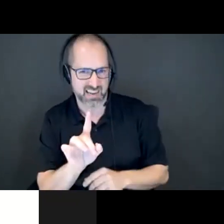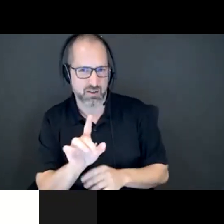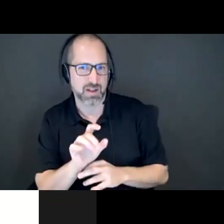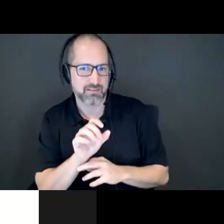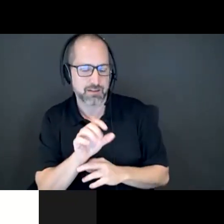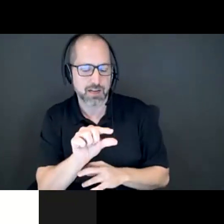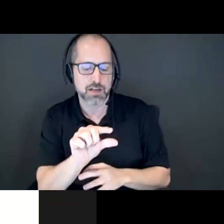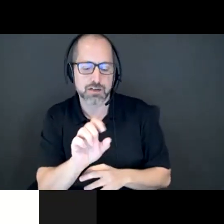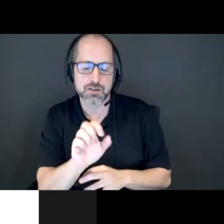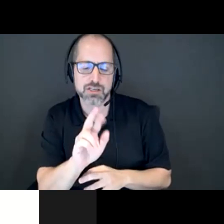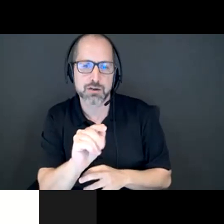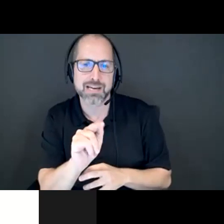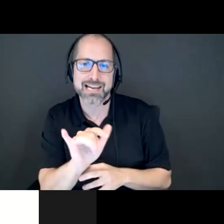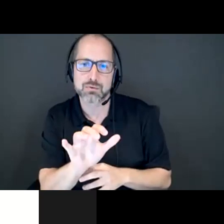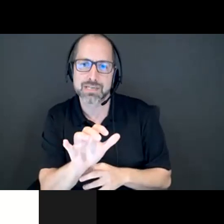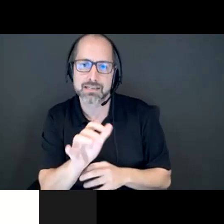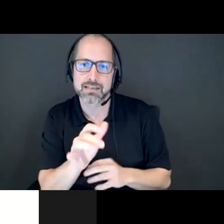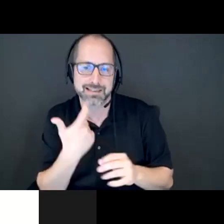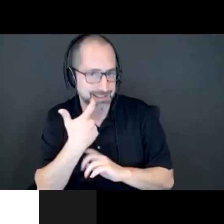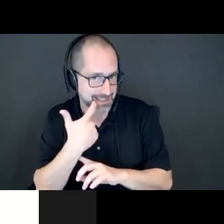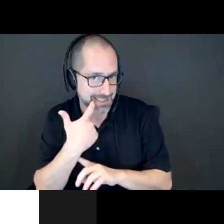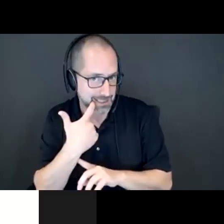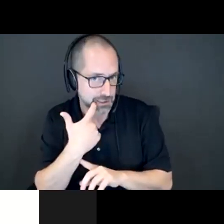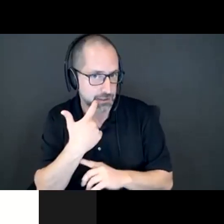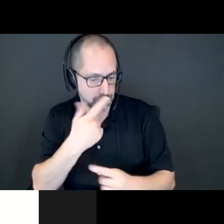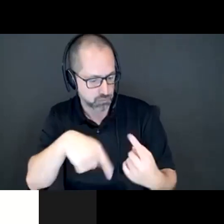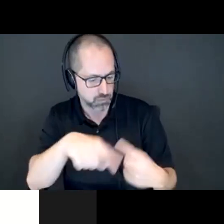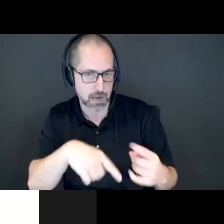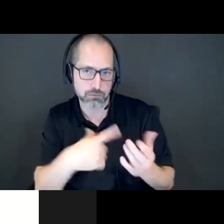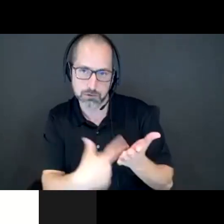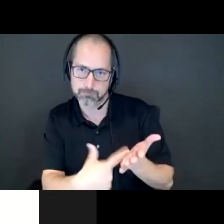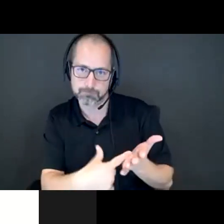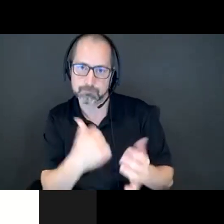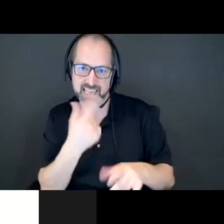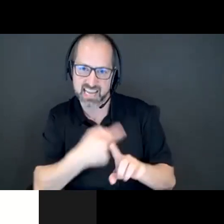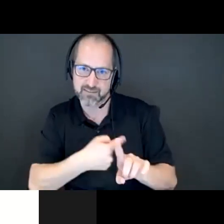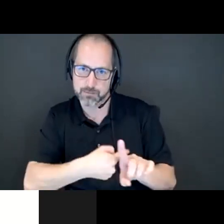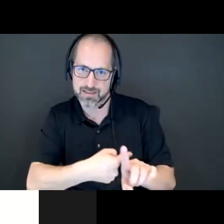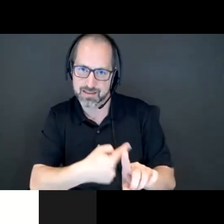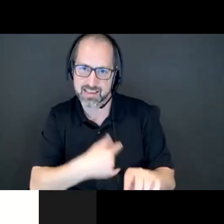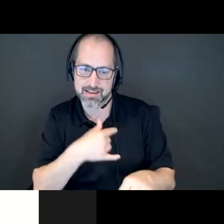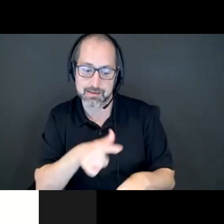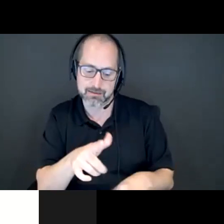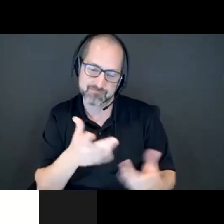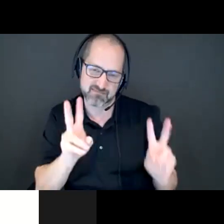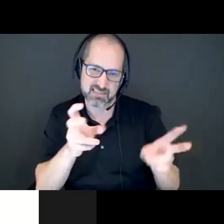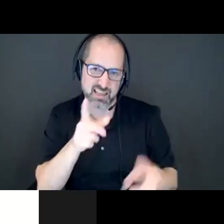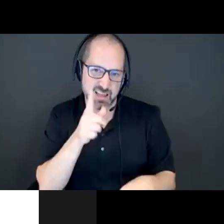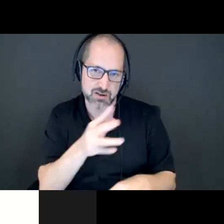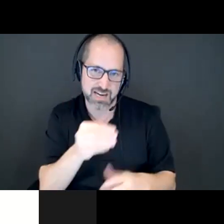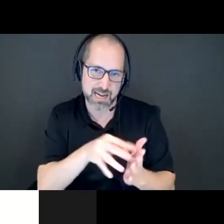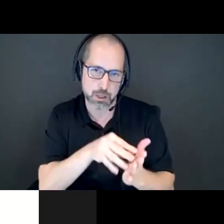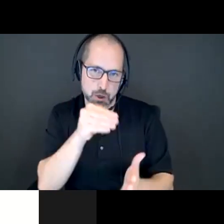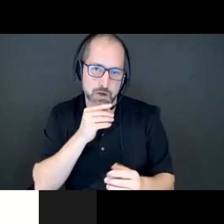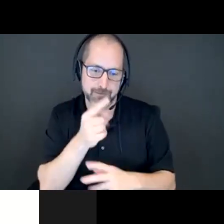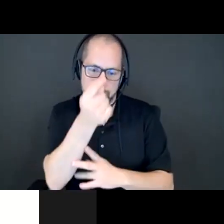month. And so if you want to join our geriatric addiction rounds, it's a lunch and learn the second Tuesday of the month. You can send me an email and I'll